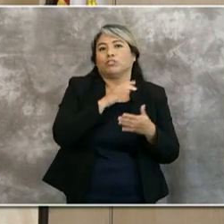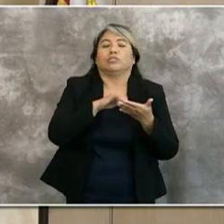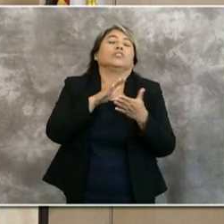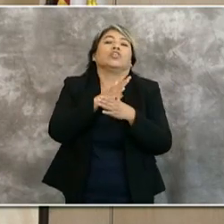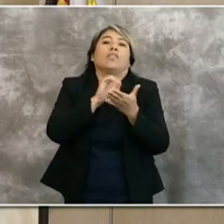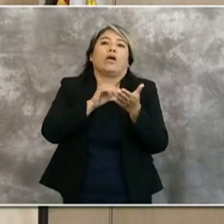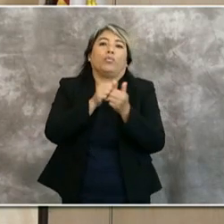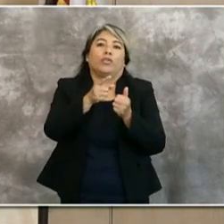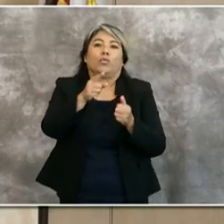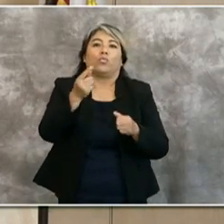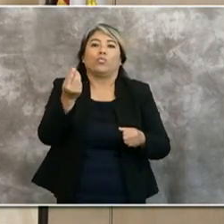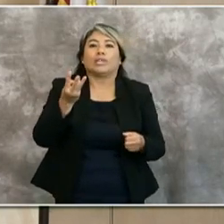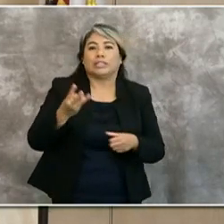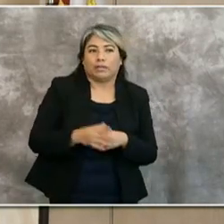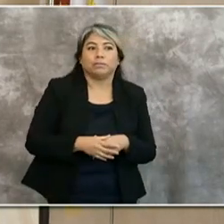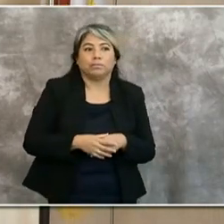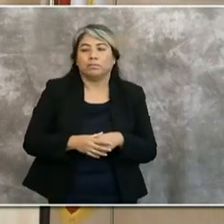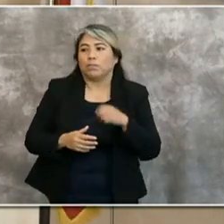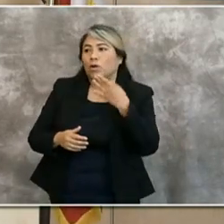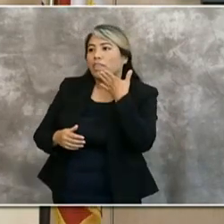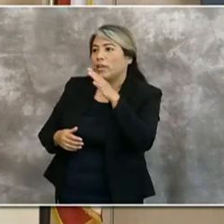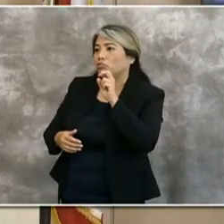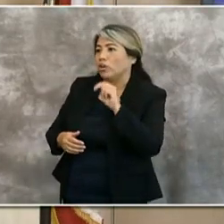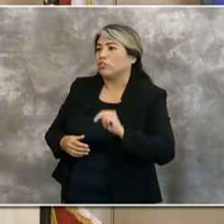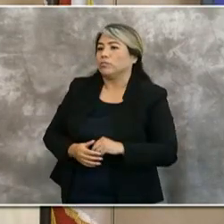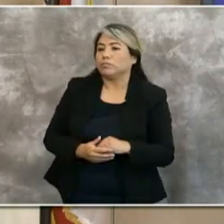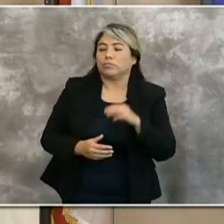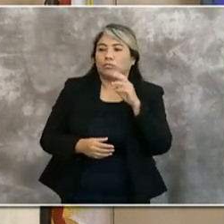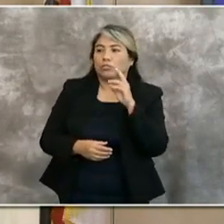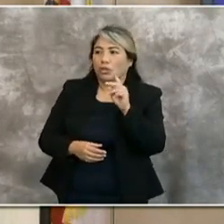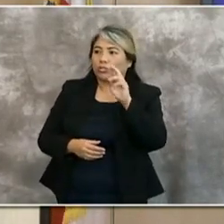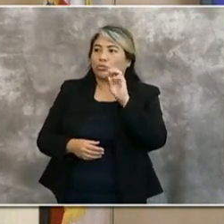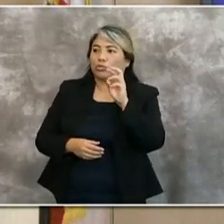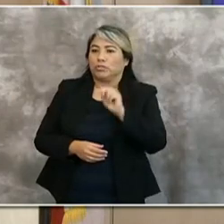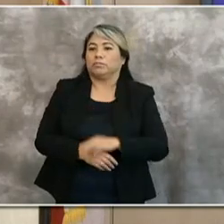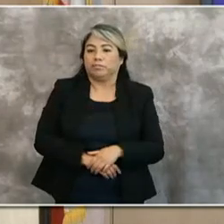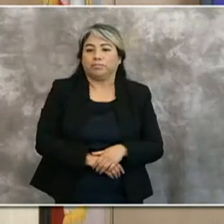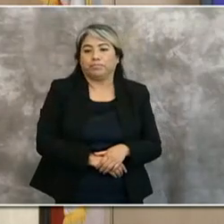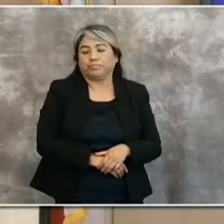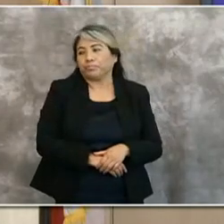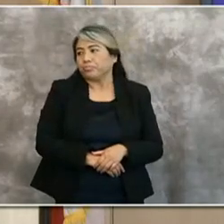Wednesday. Okay, thank you, Dr. Wooten.